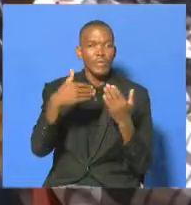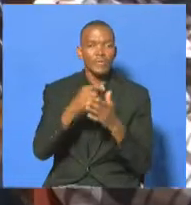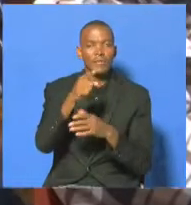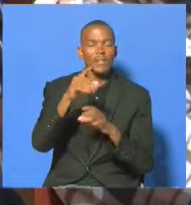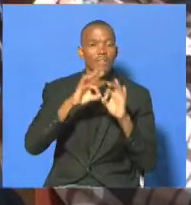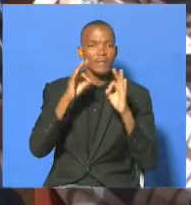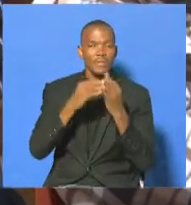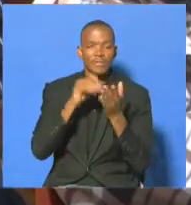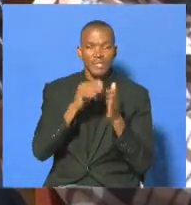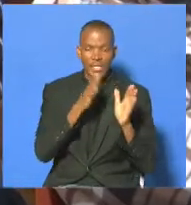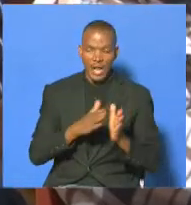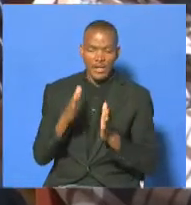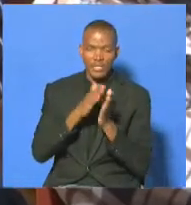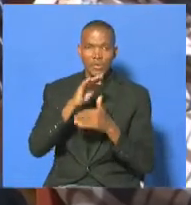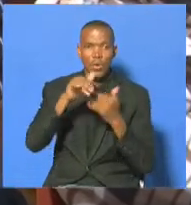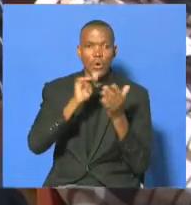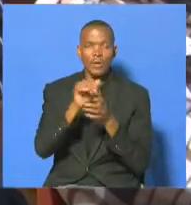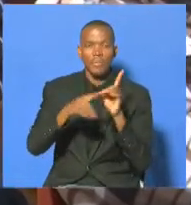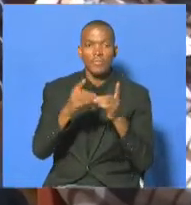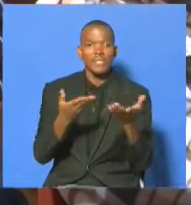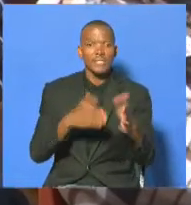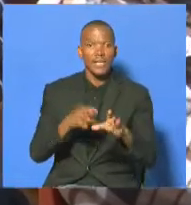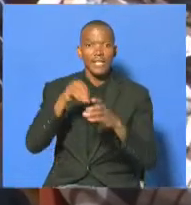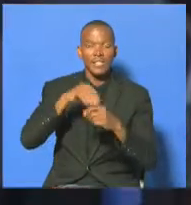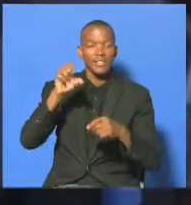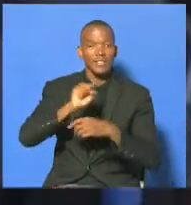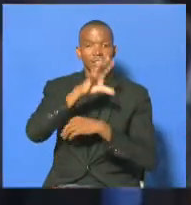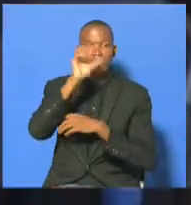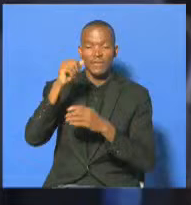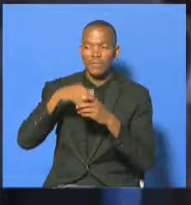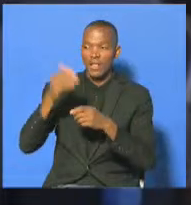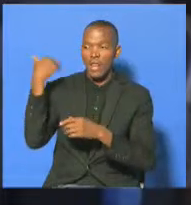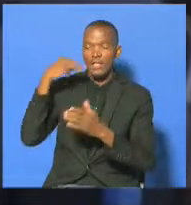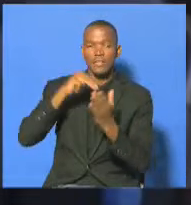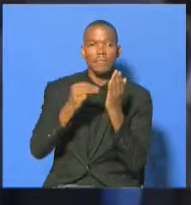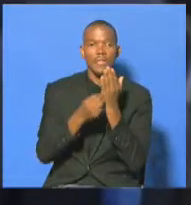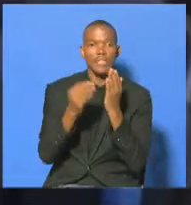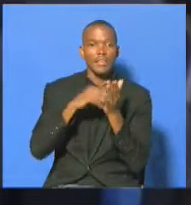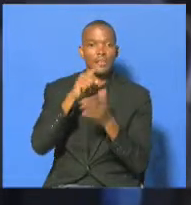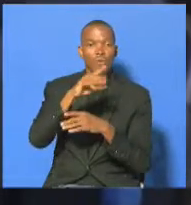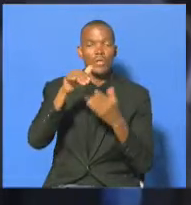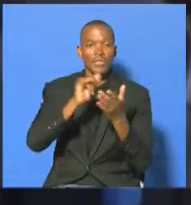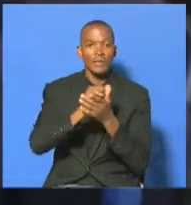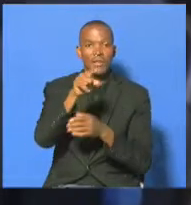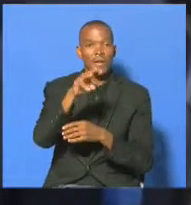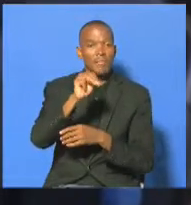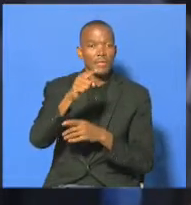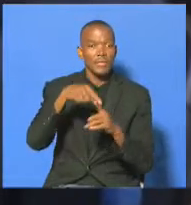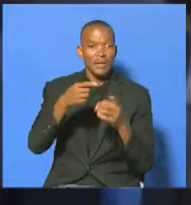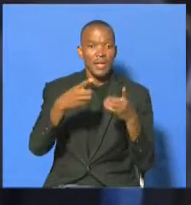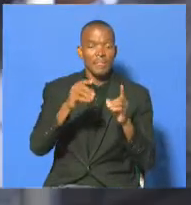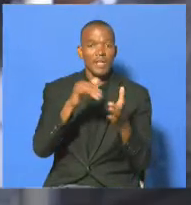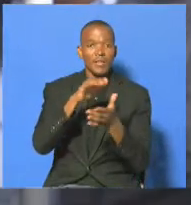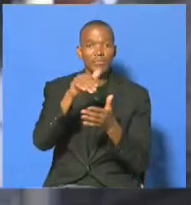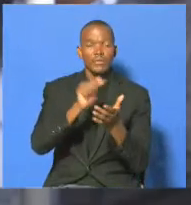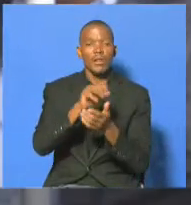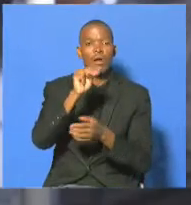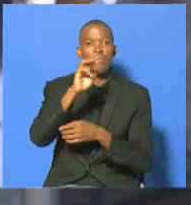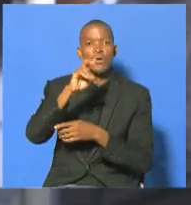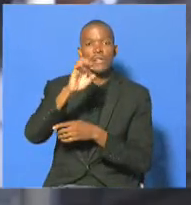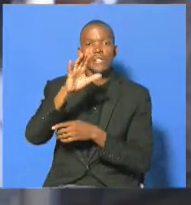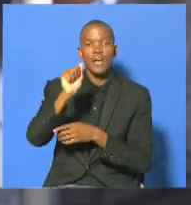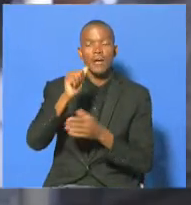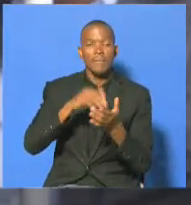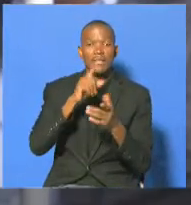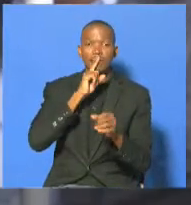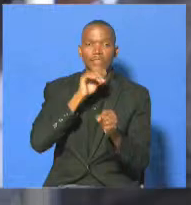funeral arrangements for those who died in a bus accident in South Africa last month while on pilgrimage to Zion Christian Church at Moriya. It has